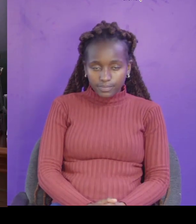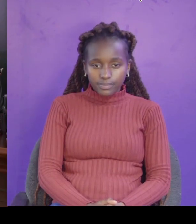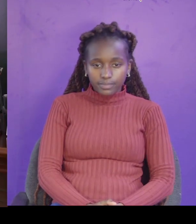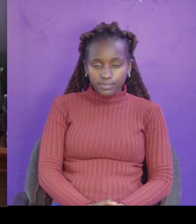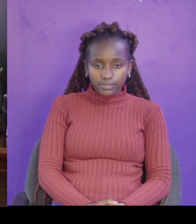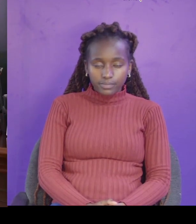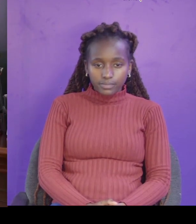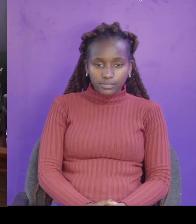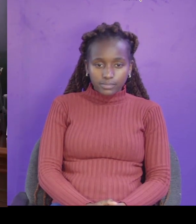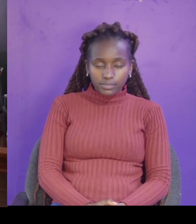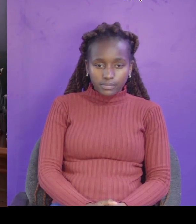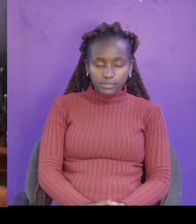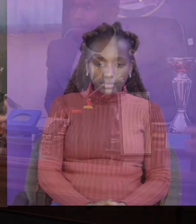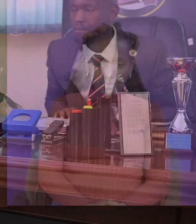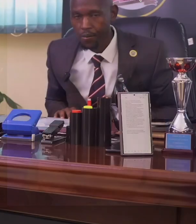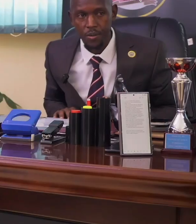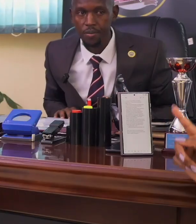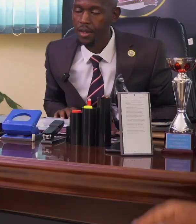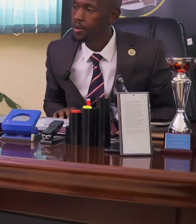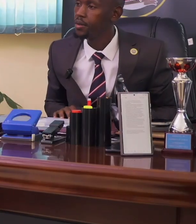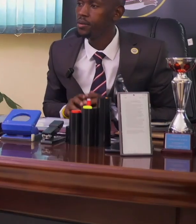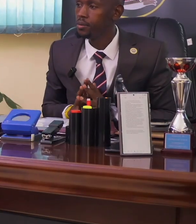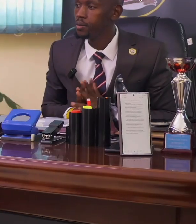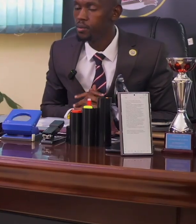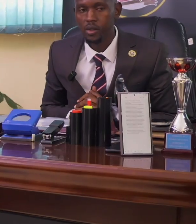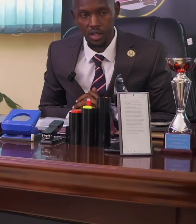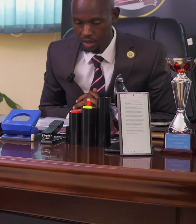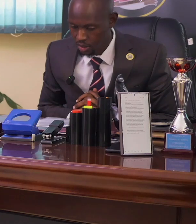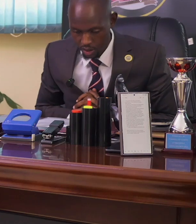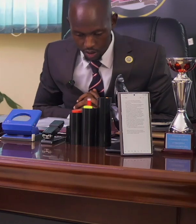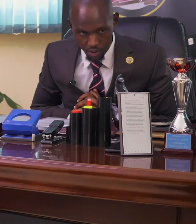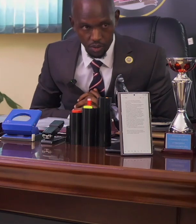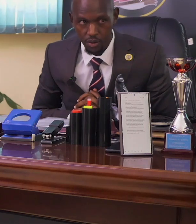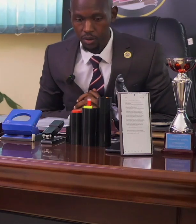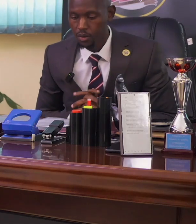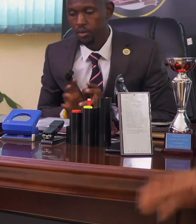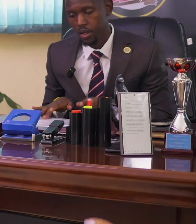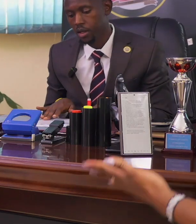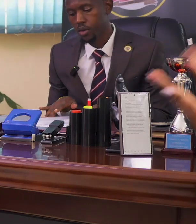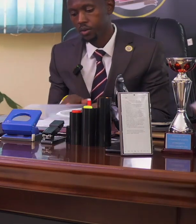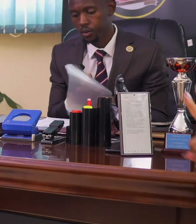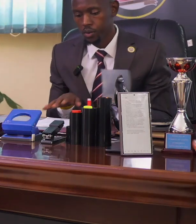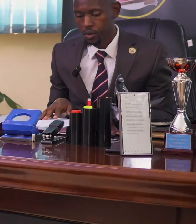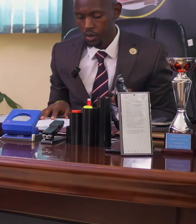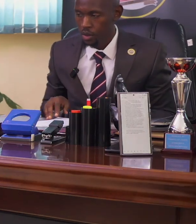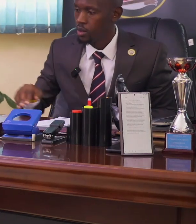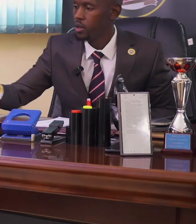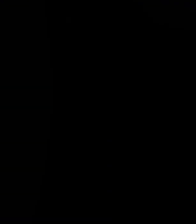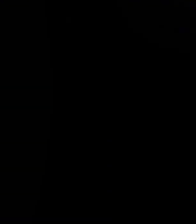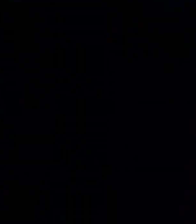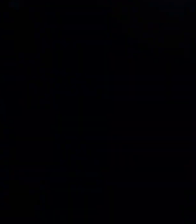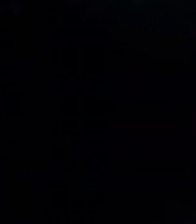in. Yeah, keep doing you. And thank you so much for the Asante opportunity sana. to have you. Yeah, thank you.